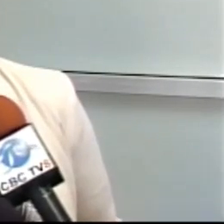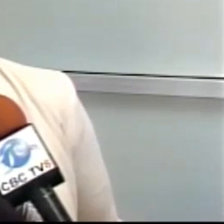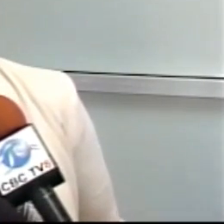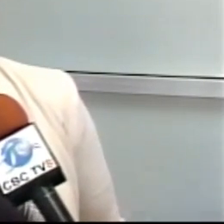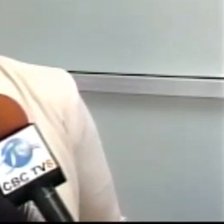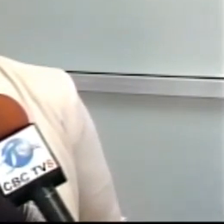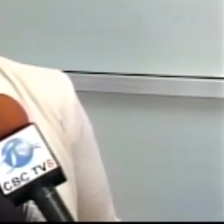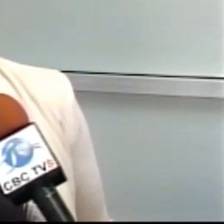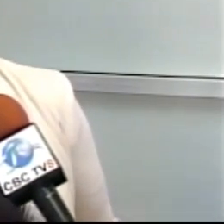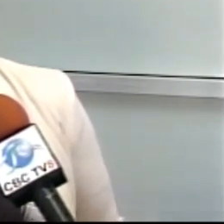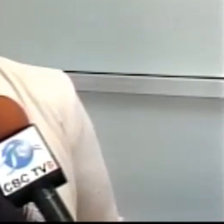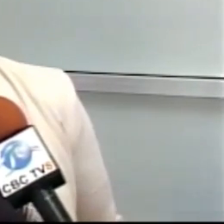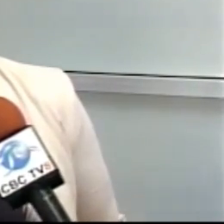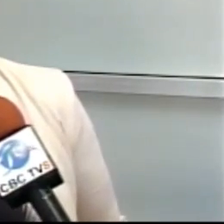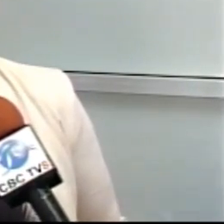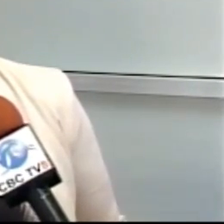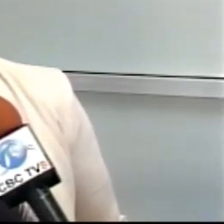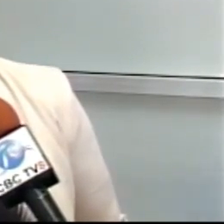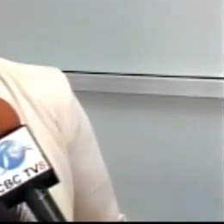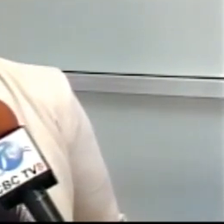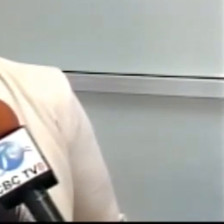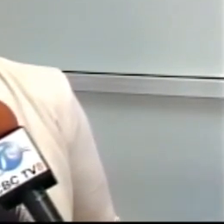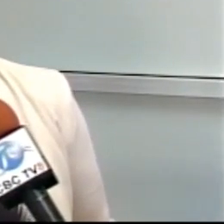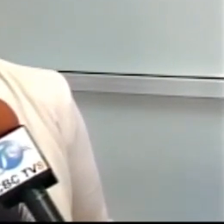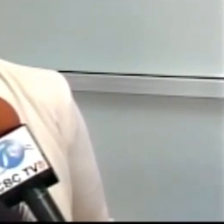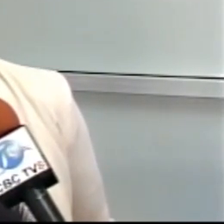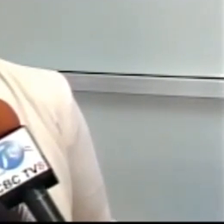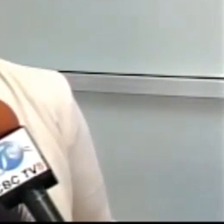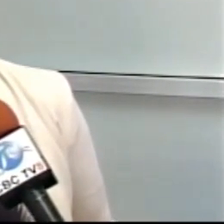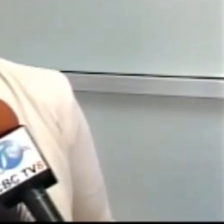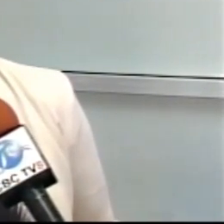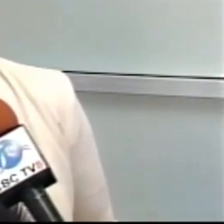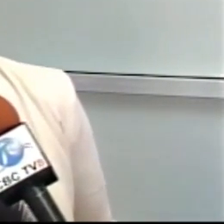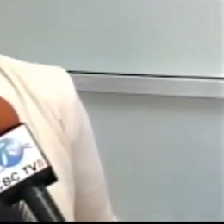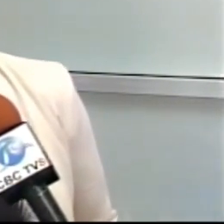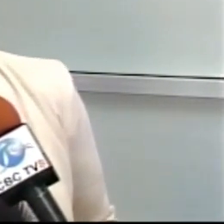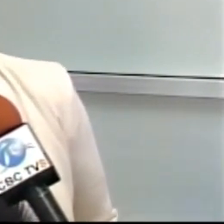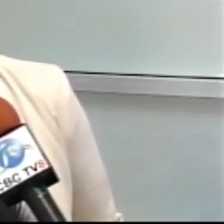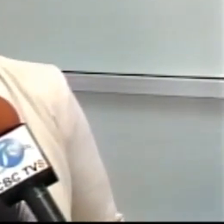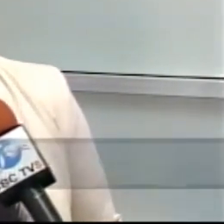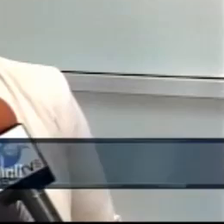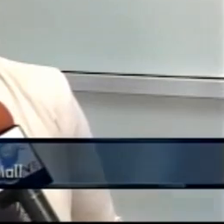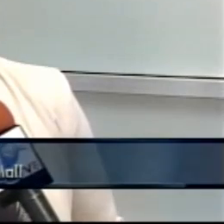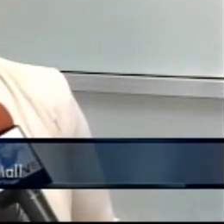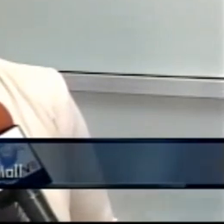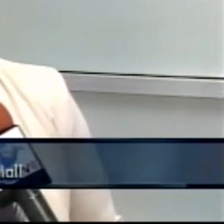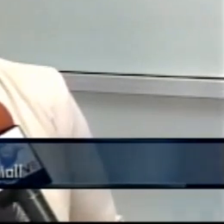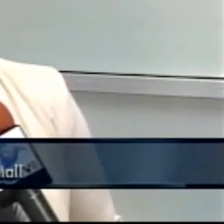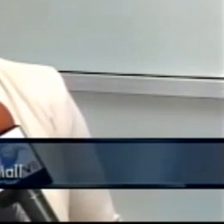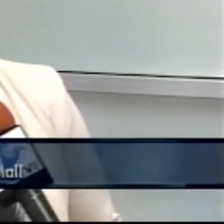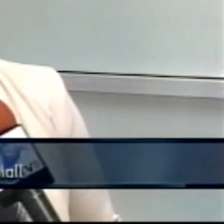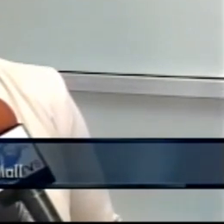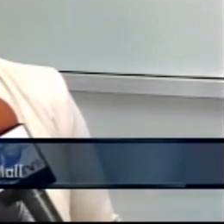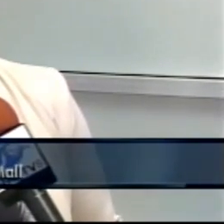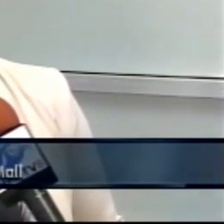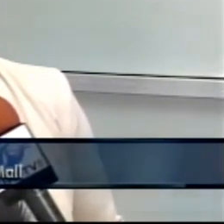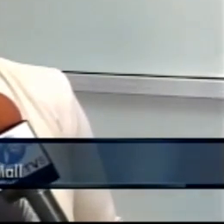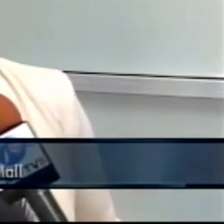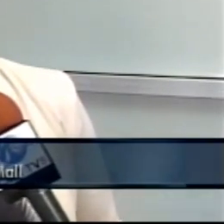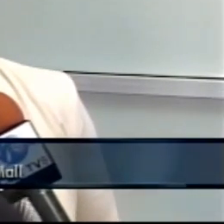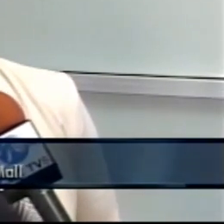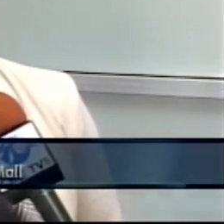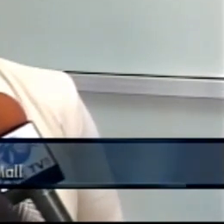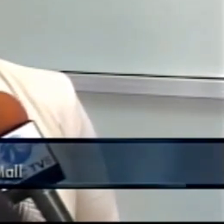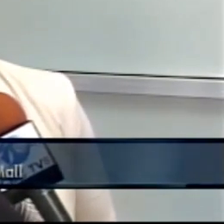our bathrooms. What we would advise the public to do, though, if you're seeing acts of indecency anywhere in Barbados, that you report it to the Barbados Police Force, and